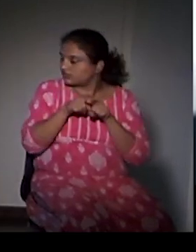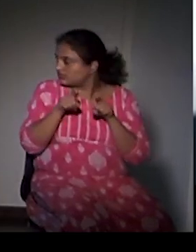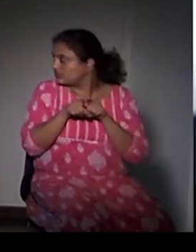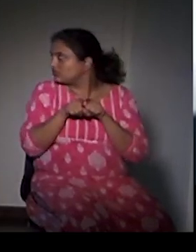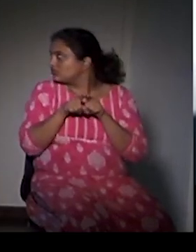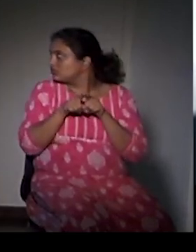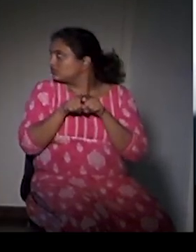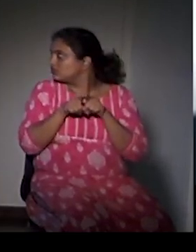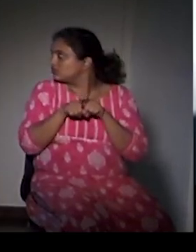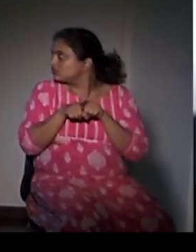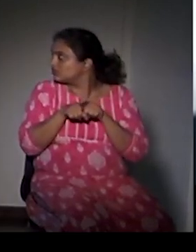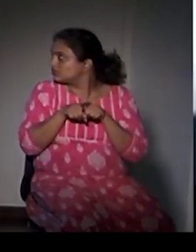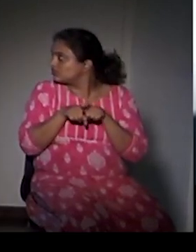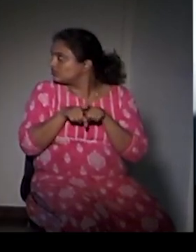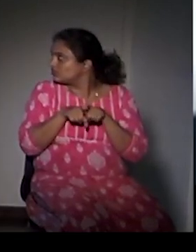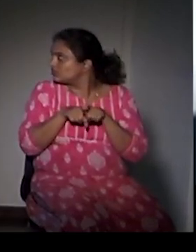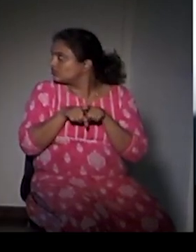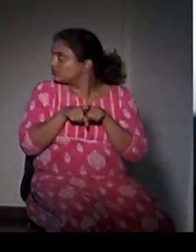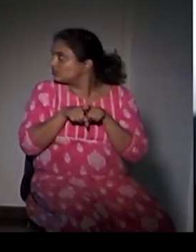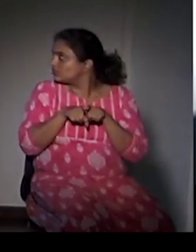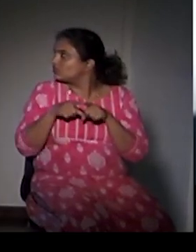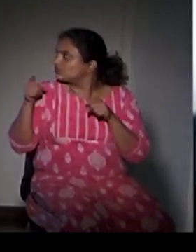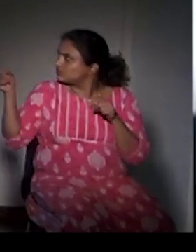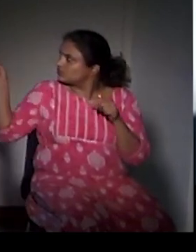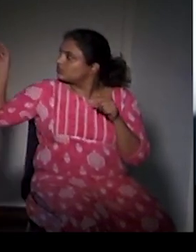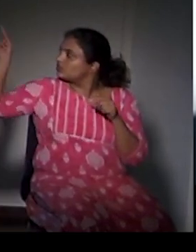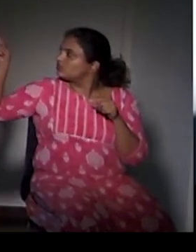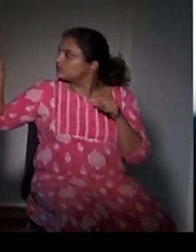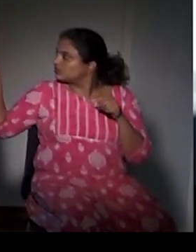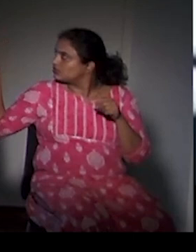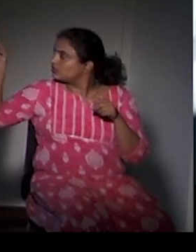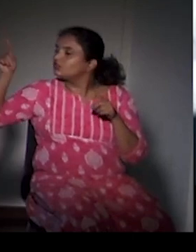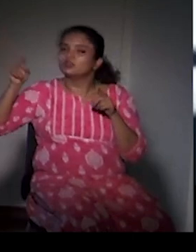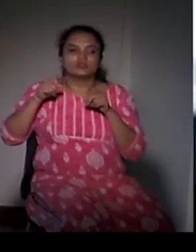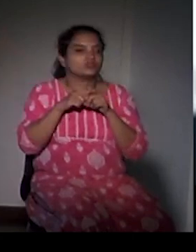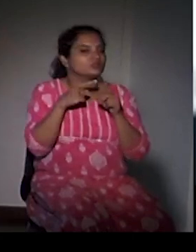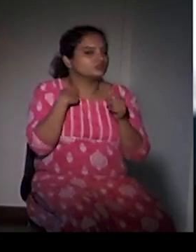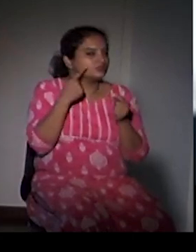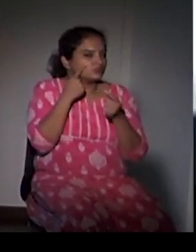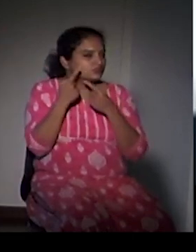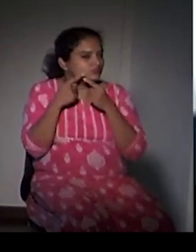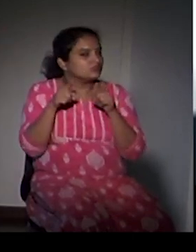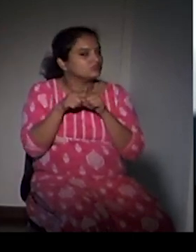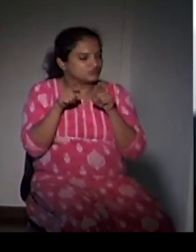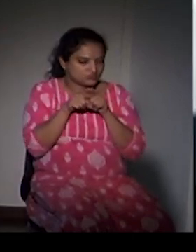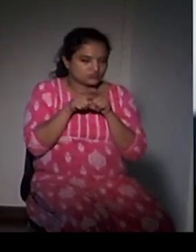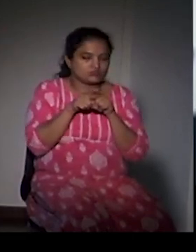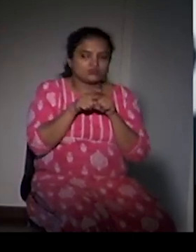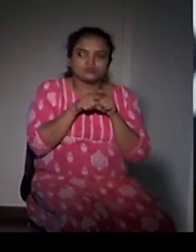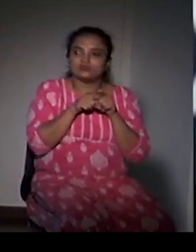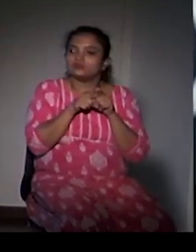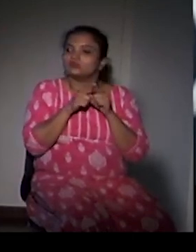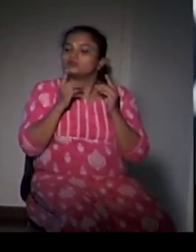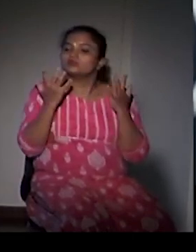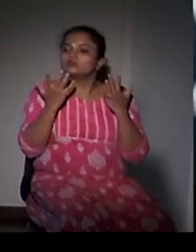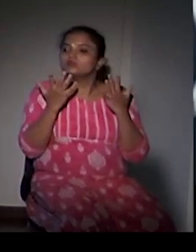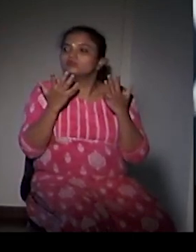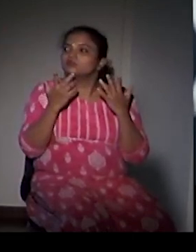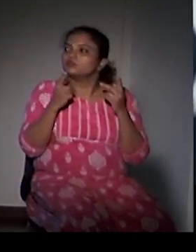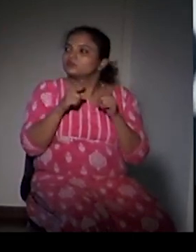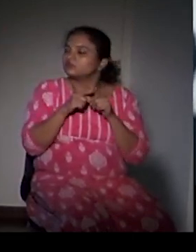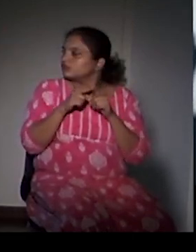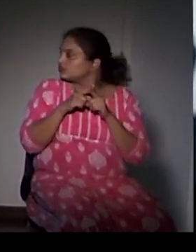technique, which were still visible at this time, 30 years ago. And there